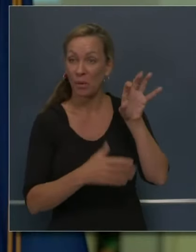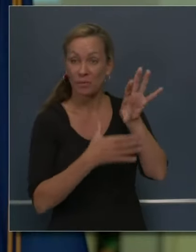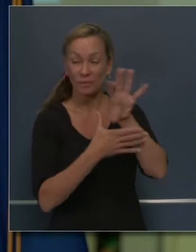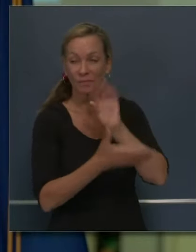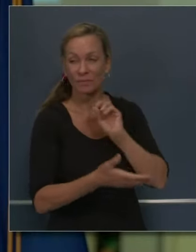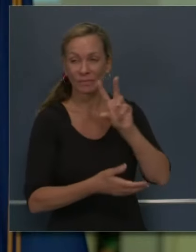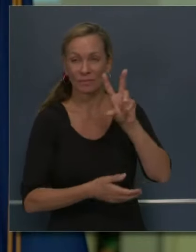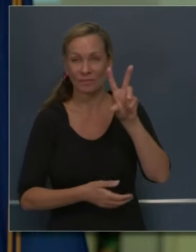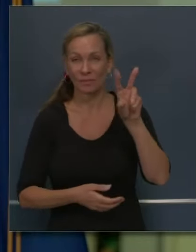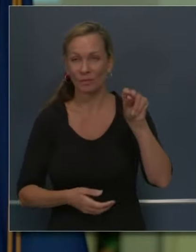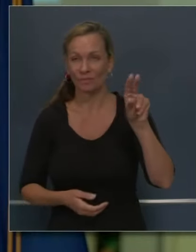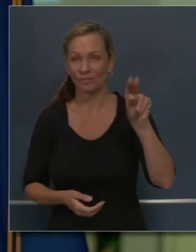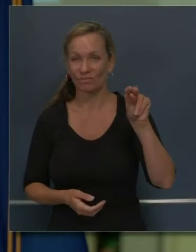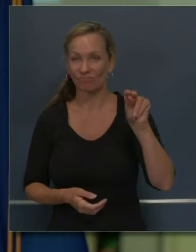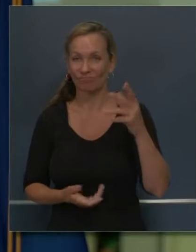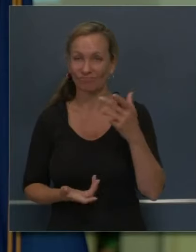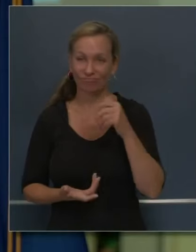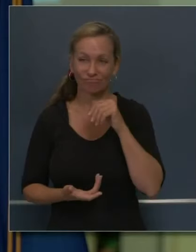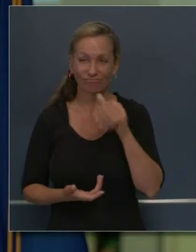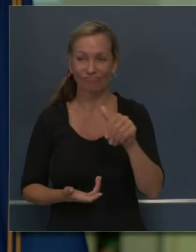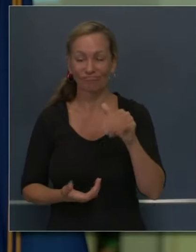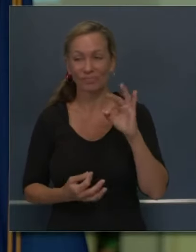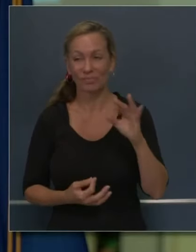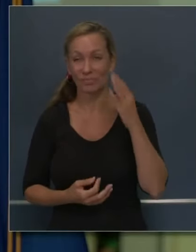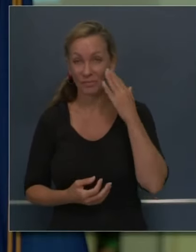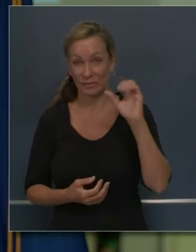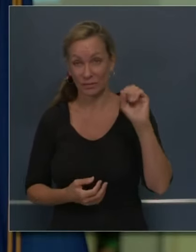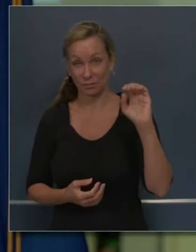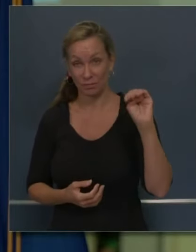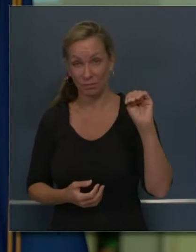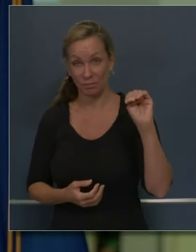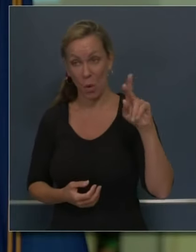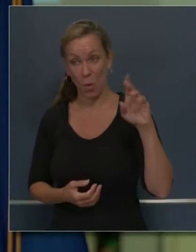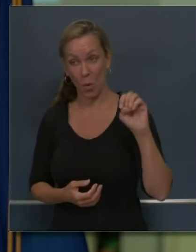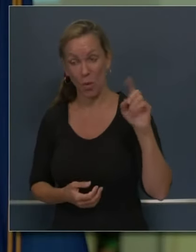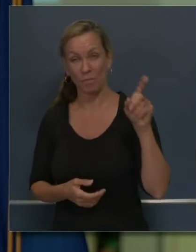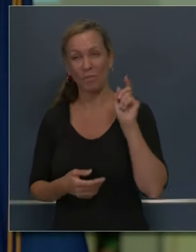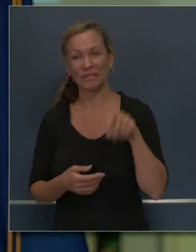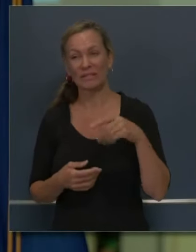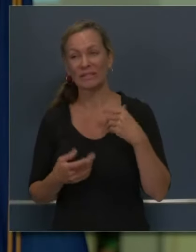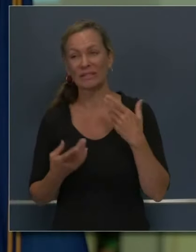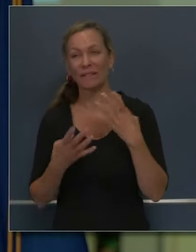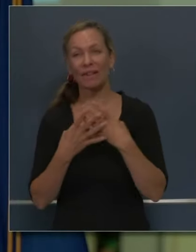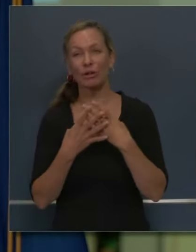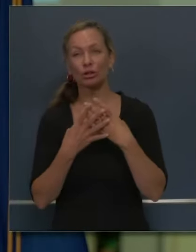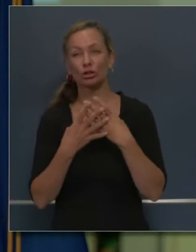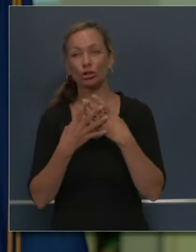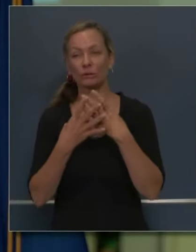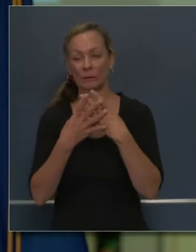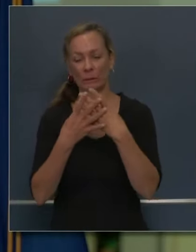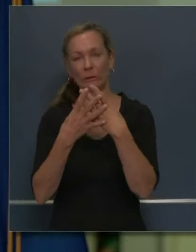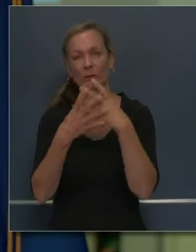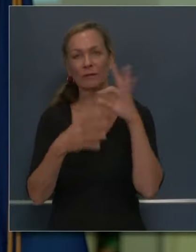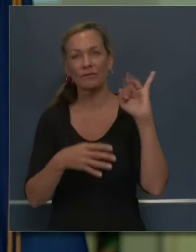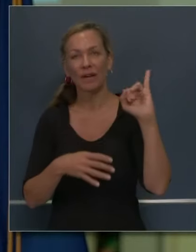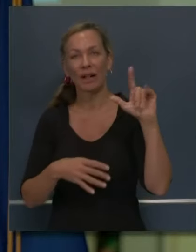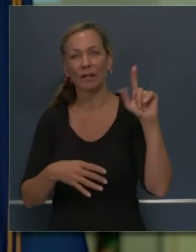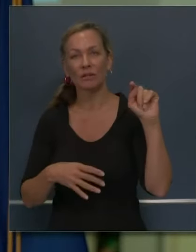on the smoke inhalation side, you'll see filtered air masks, which allow